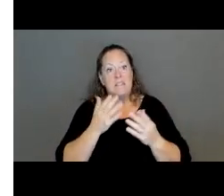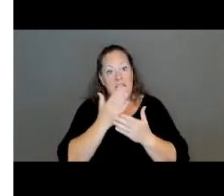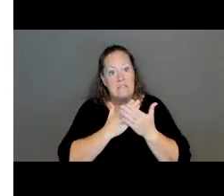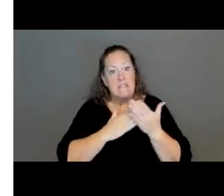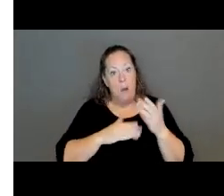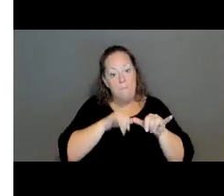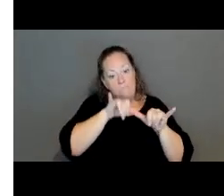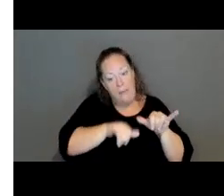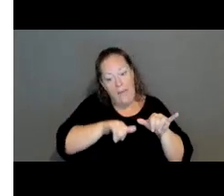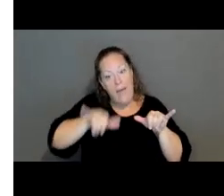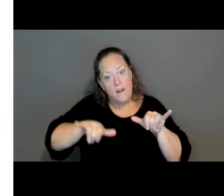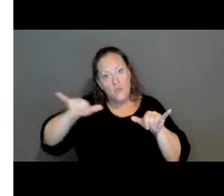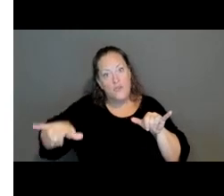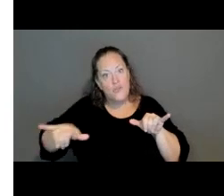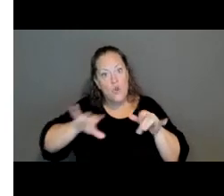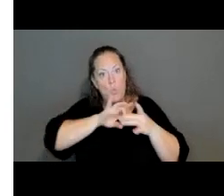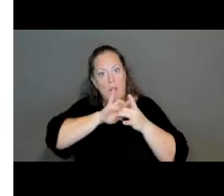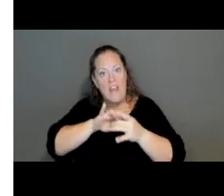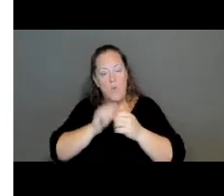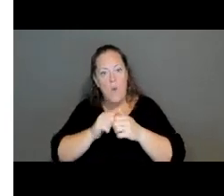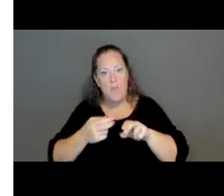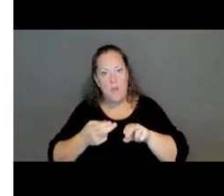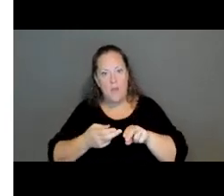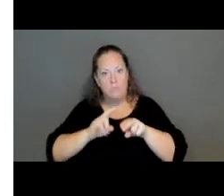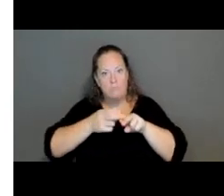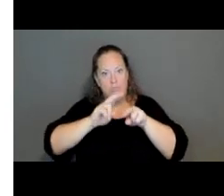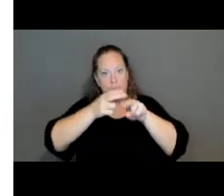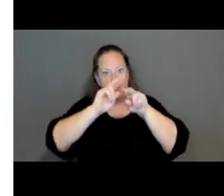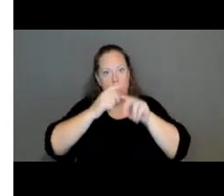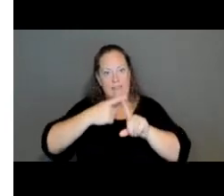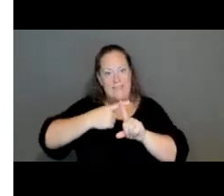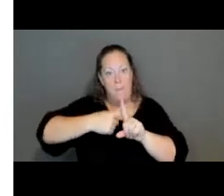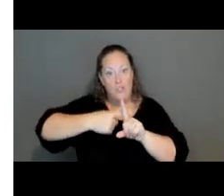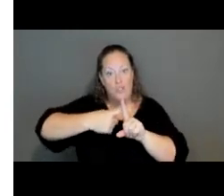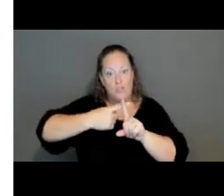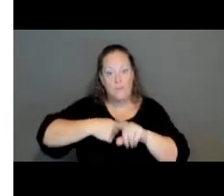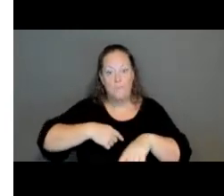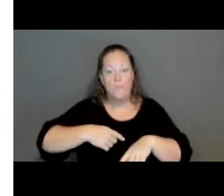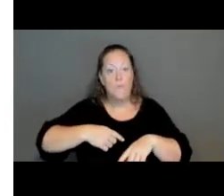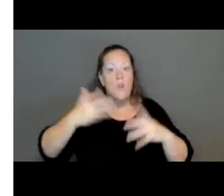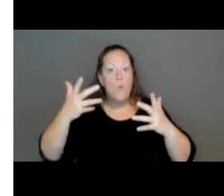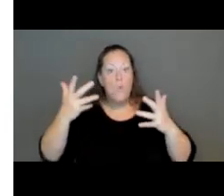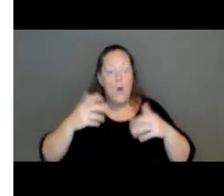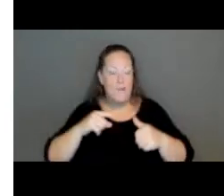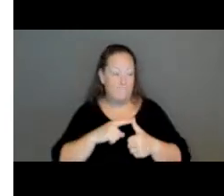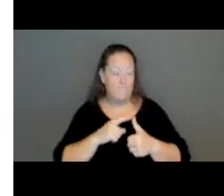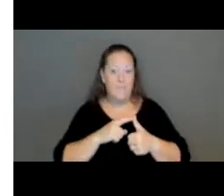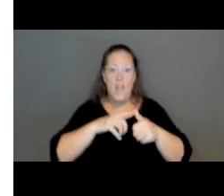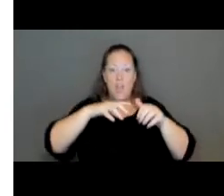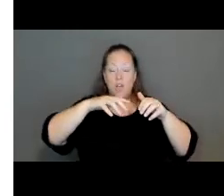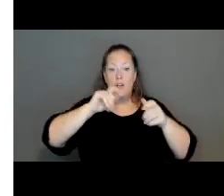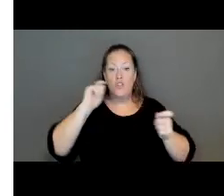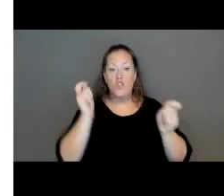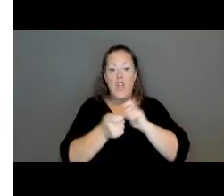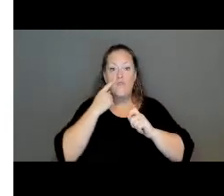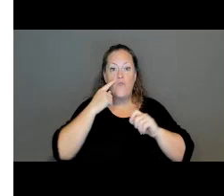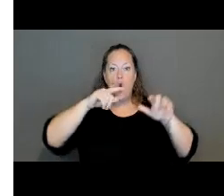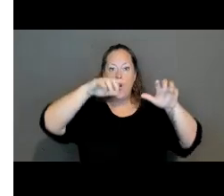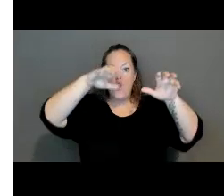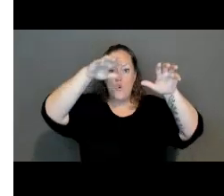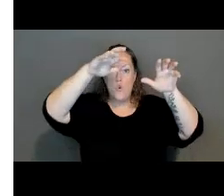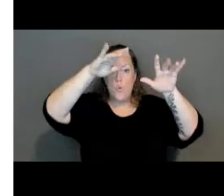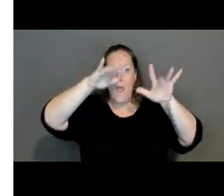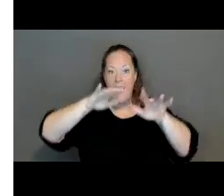to these increases in temperatures. One of them is the changes in rainfall patterns. Sometimes, most of the